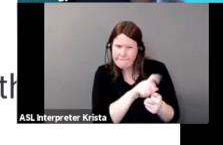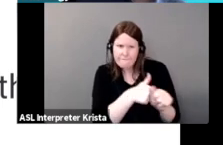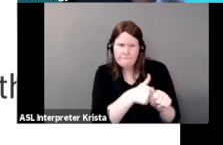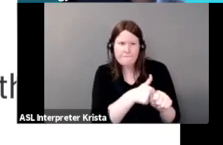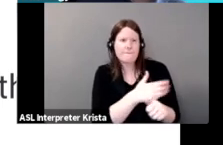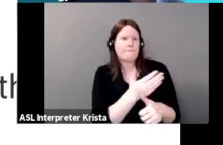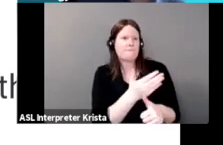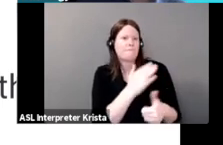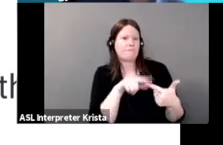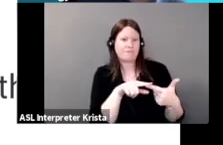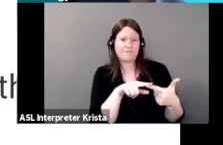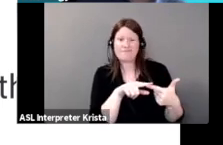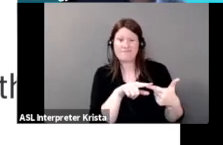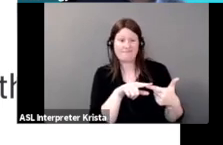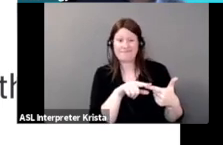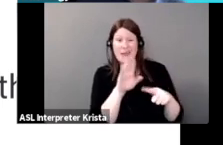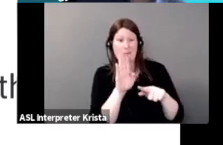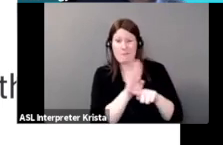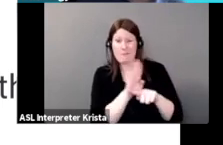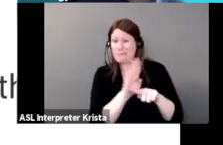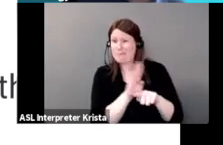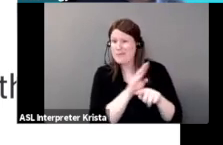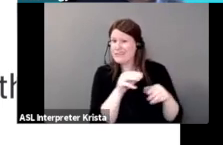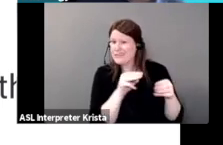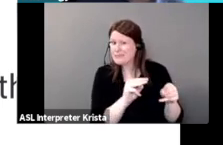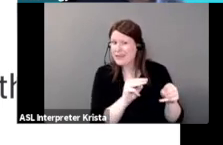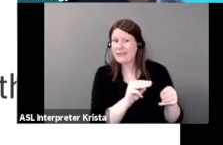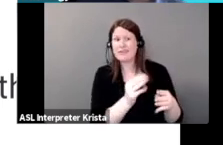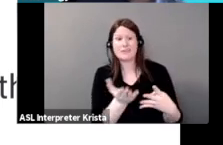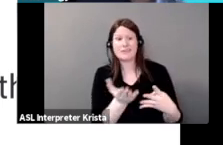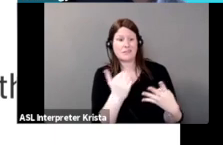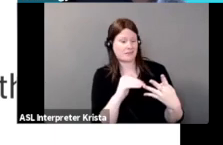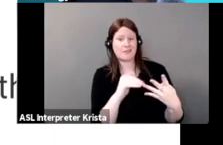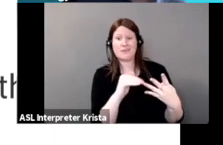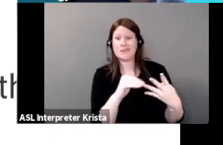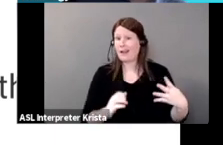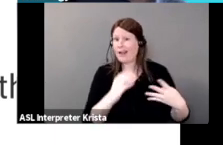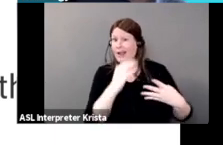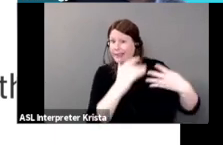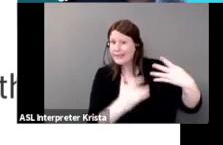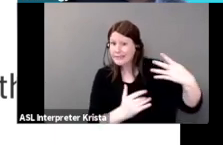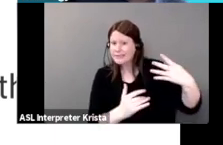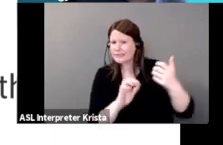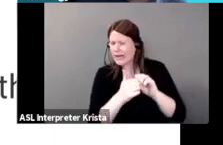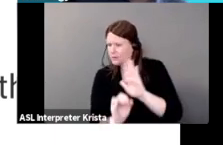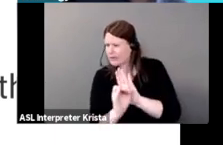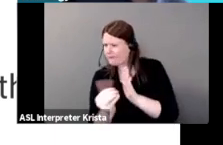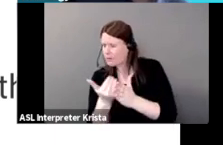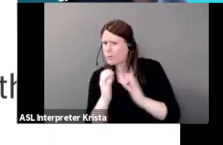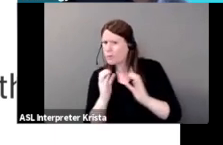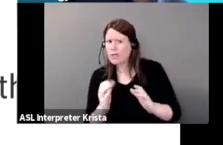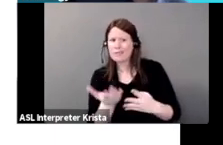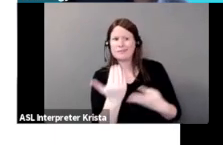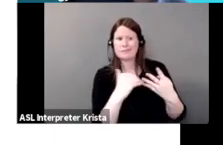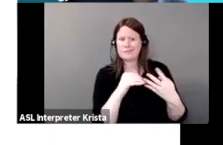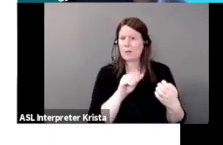methods, client lists or ways of identifying new clients, ways of doing business,